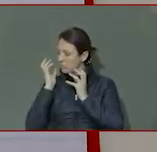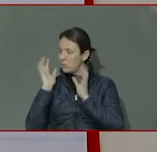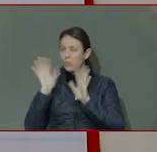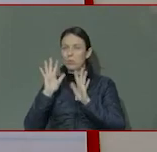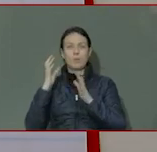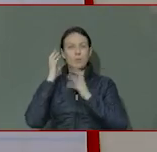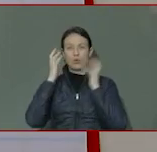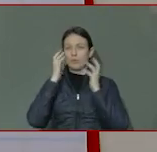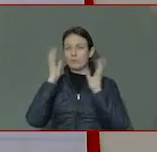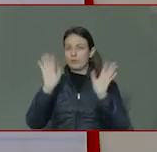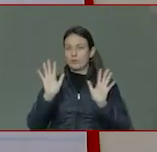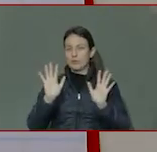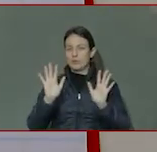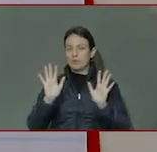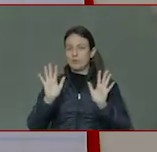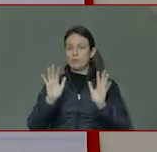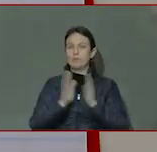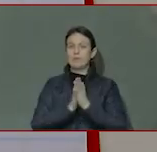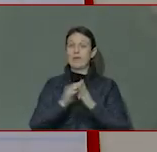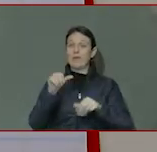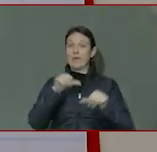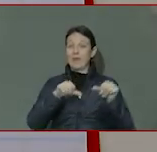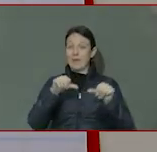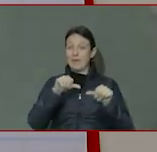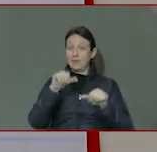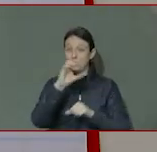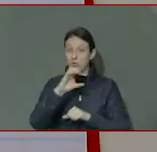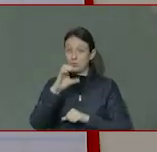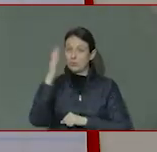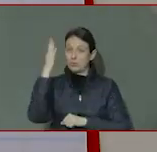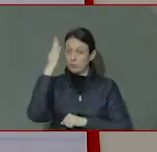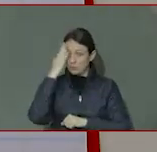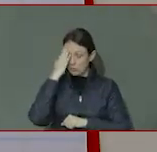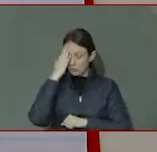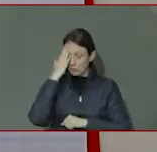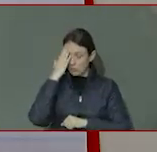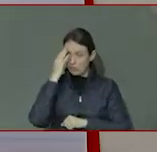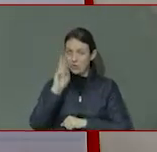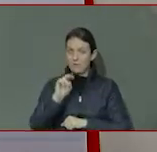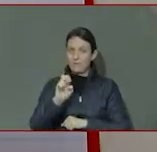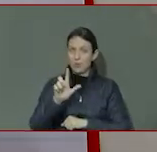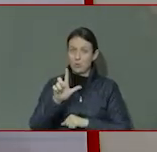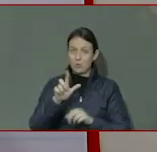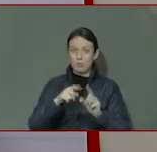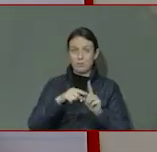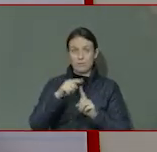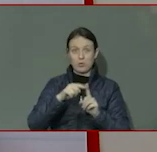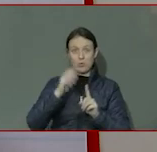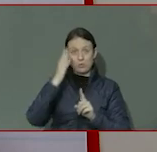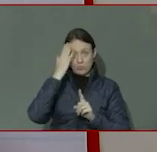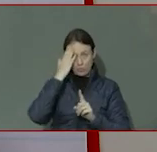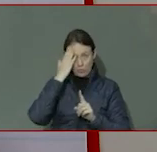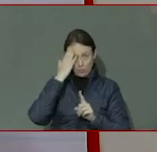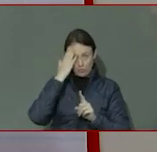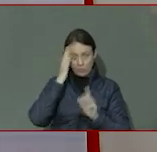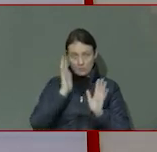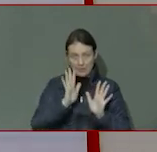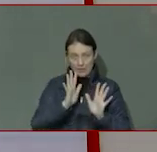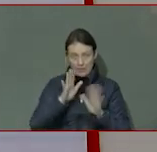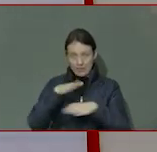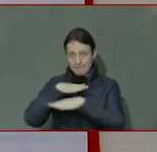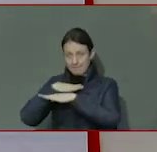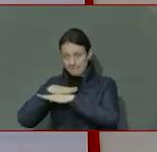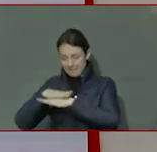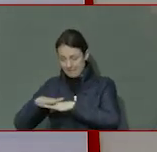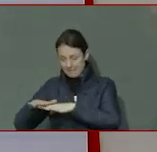around. We know the concentration of the acid as well as its volume. We want to calculate the concentration of